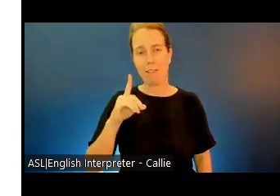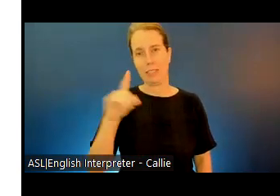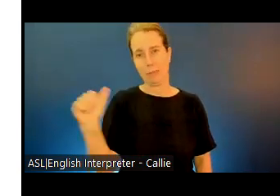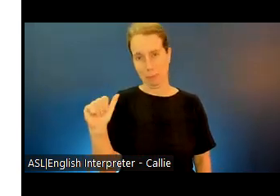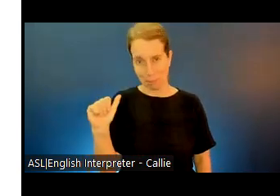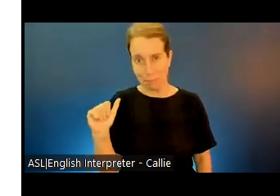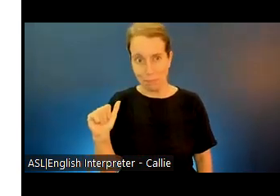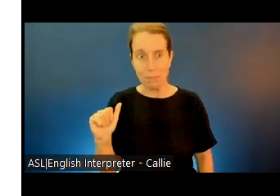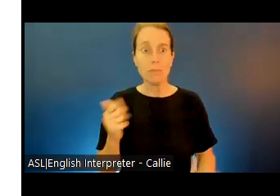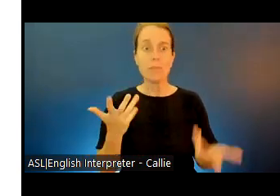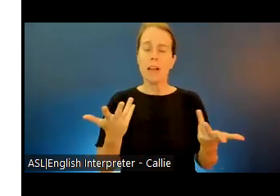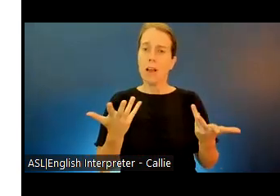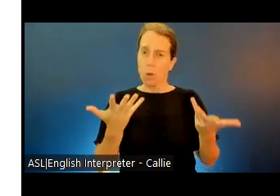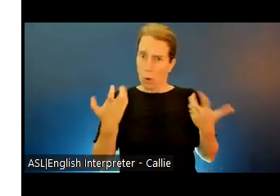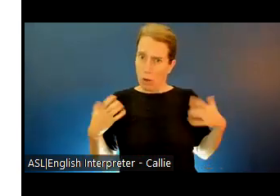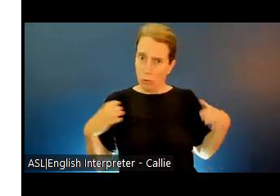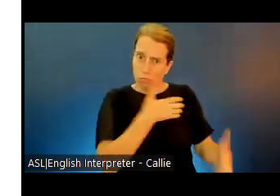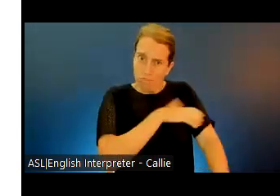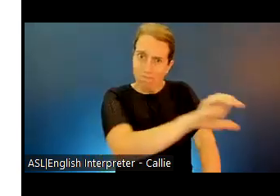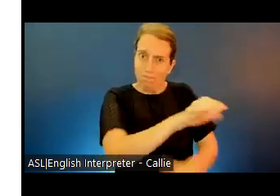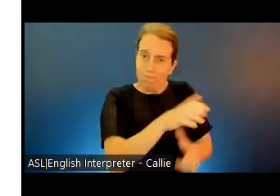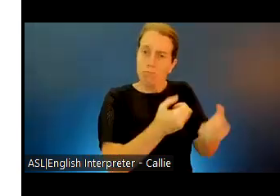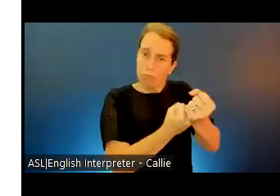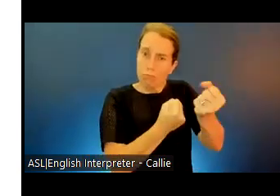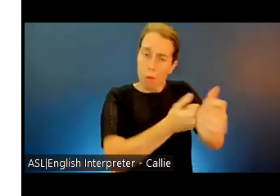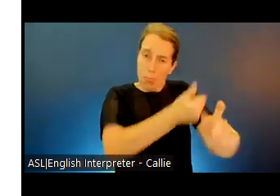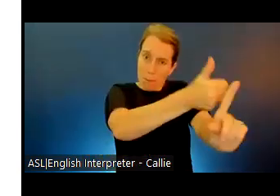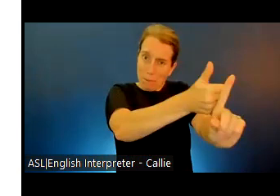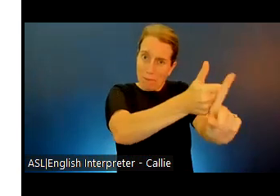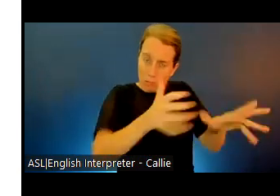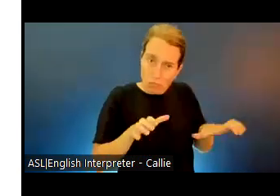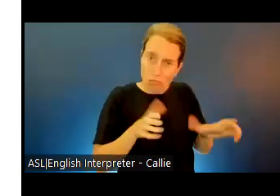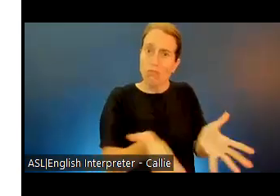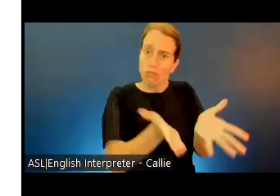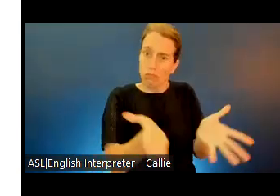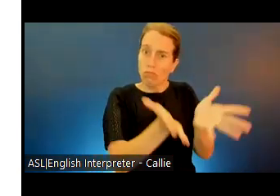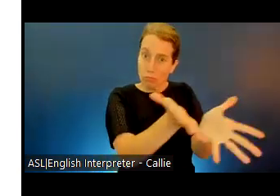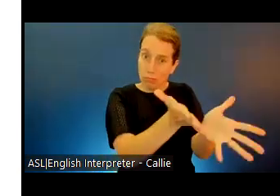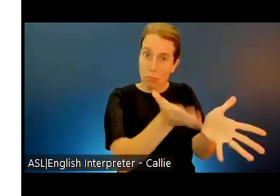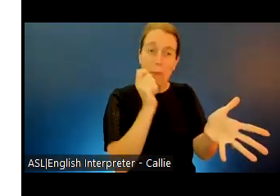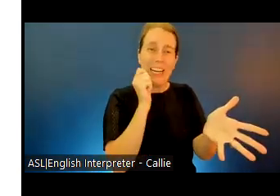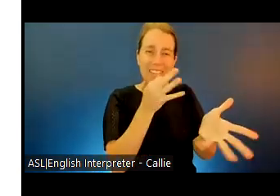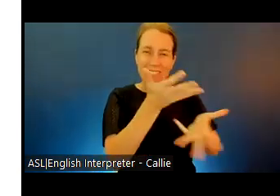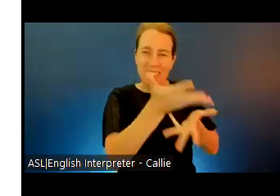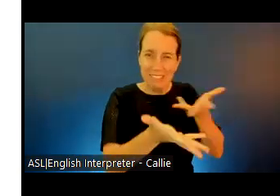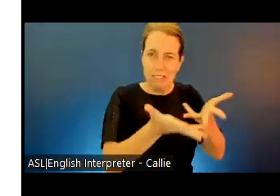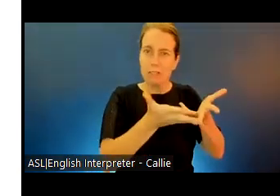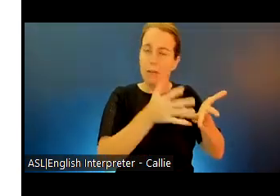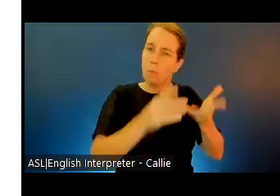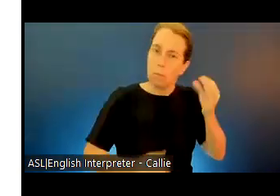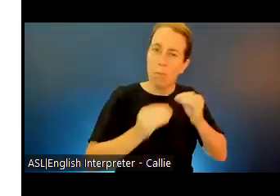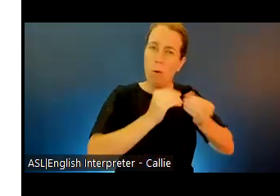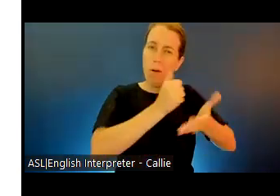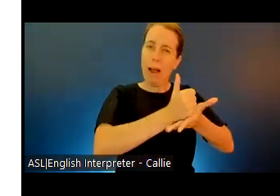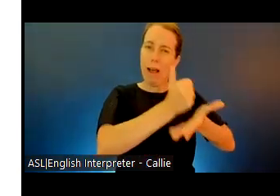foremost, but then when individuals need help, we advocate on their behalf, particularly in situations where they've been discriminated against or